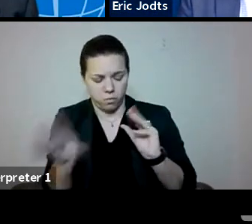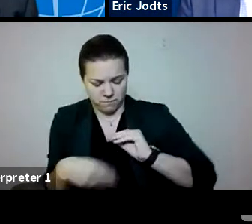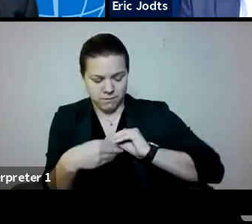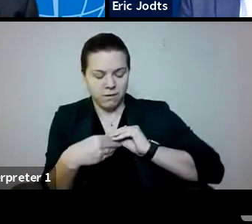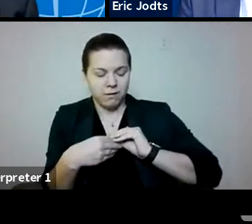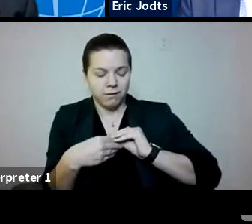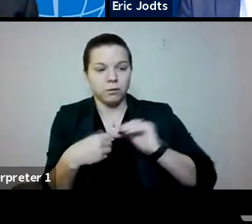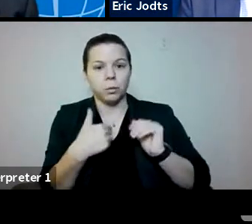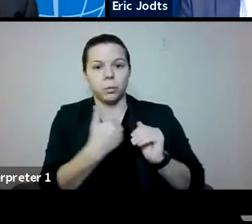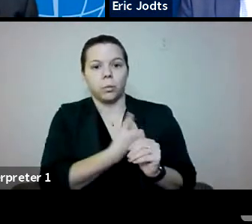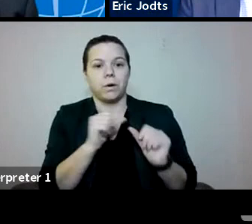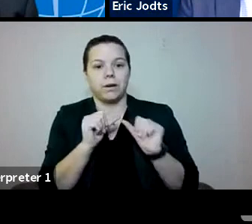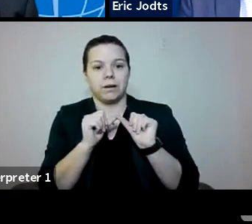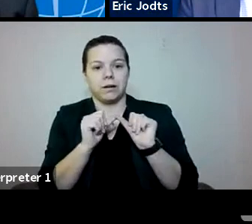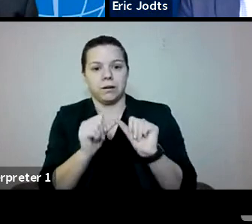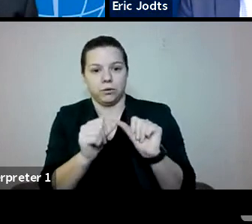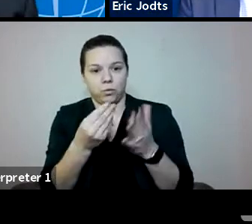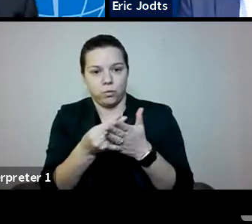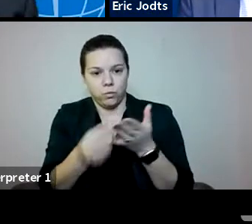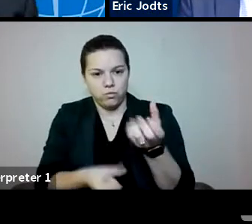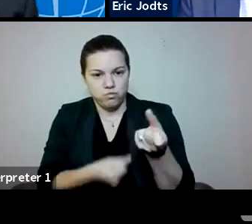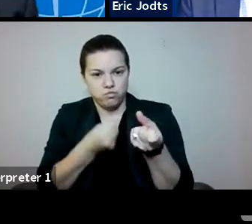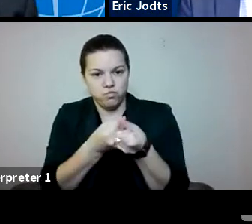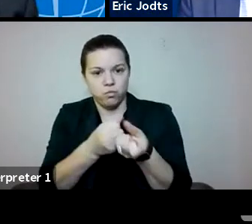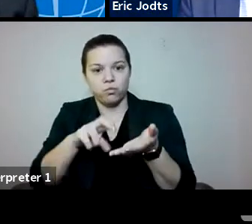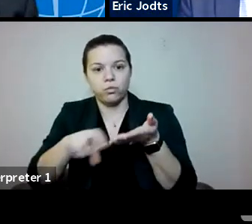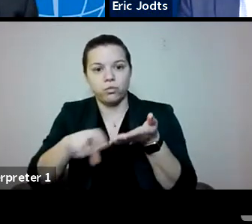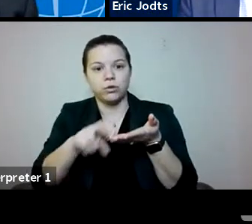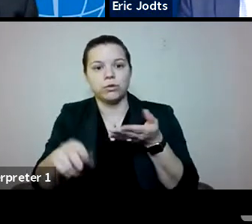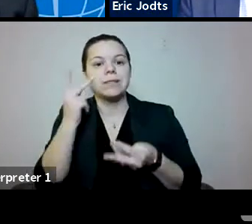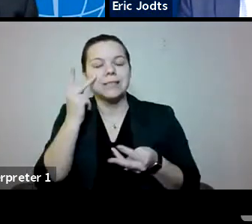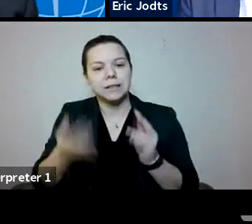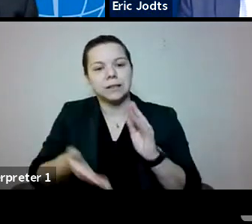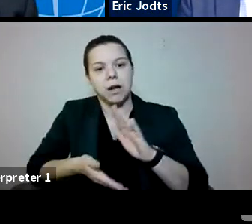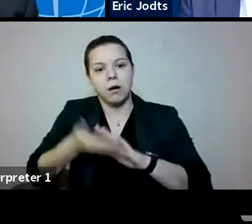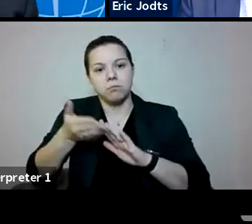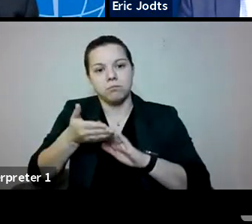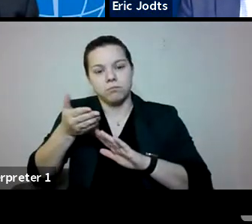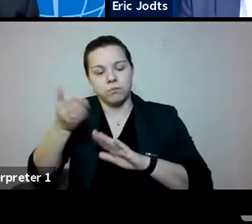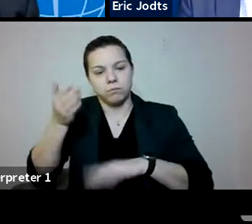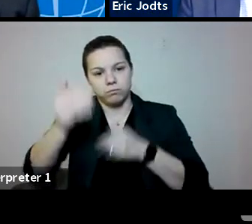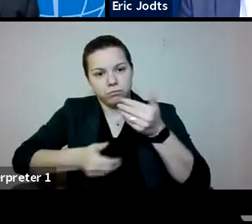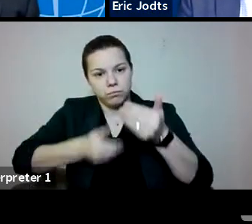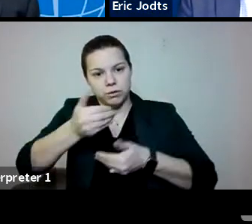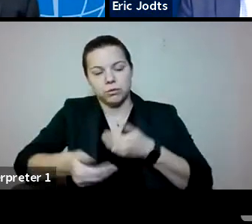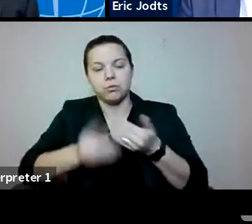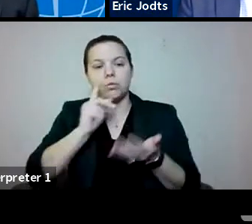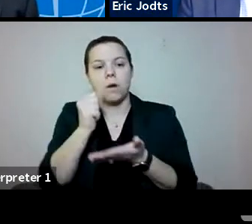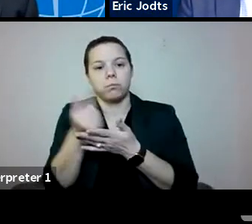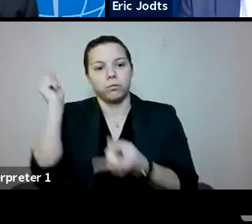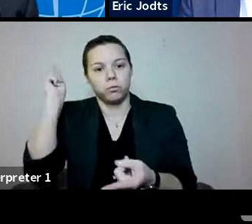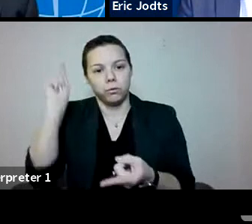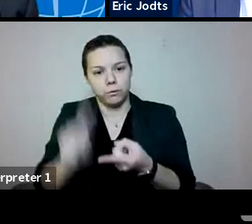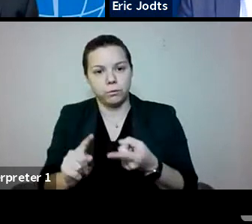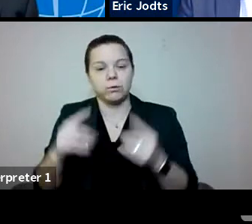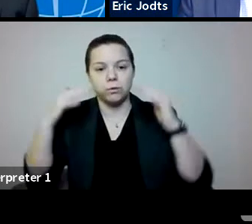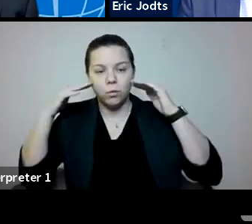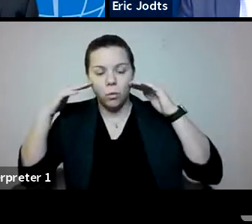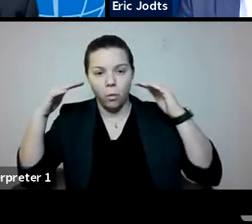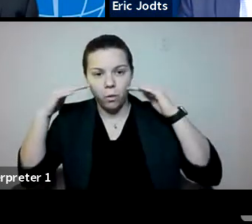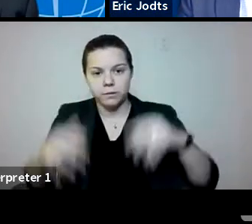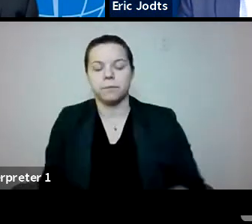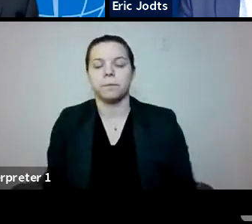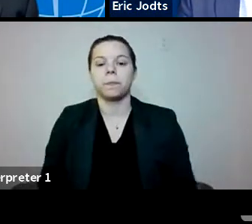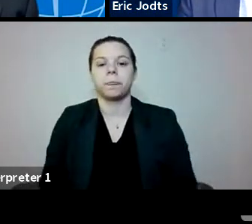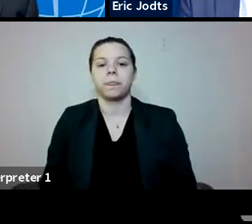we continue to fund research to look at operational procedures that could reduce noise. We've been working in